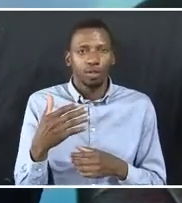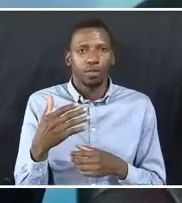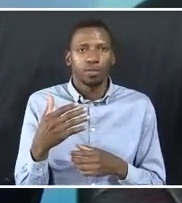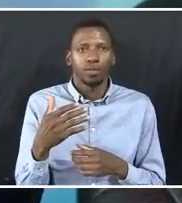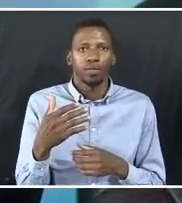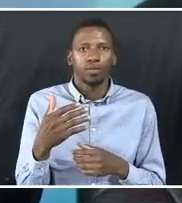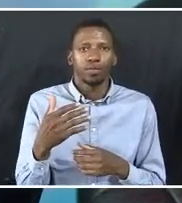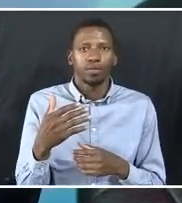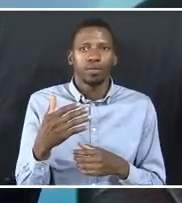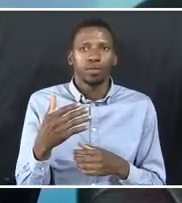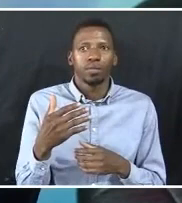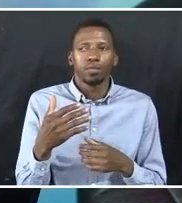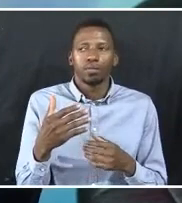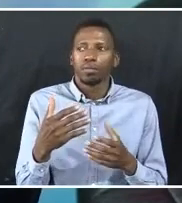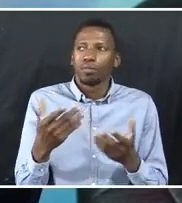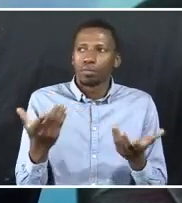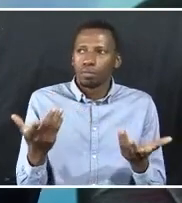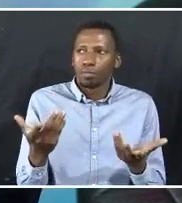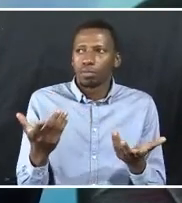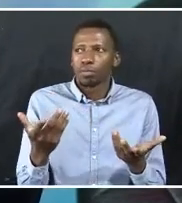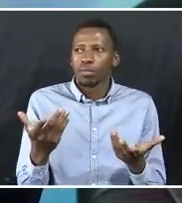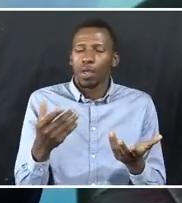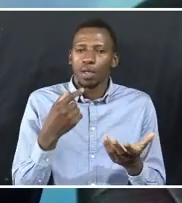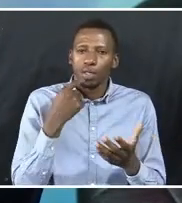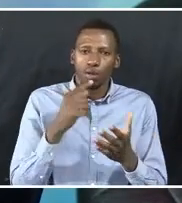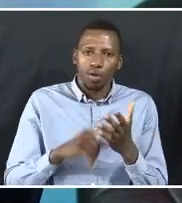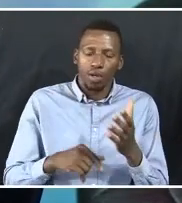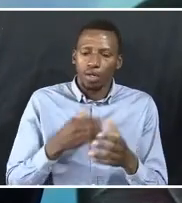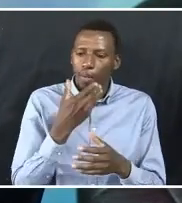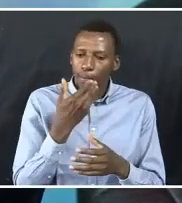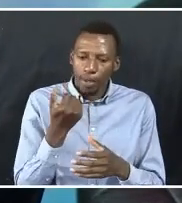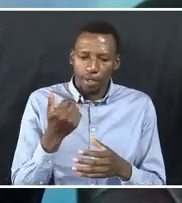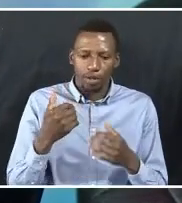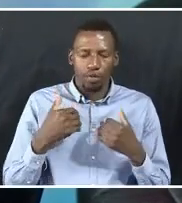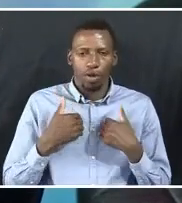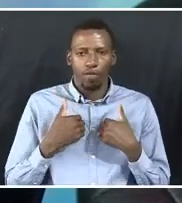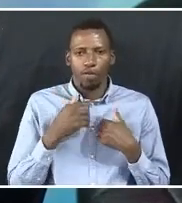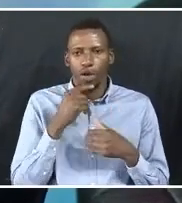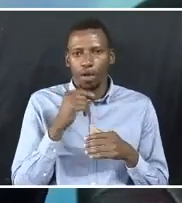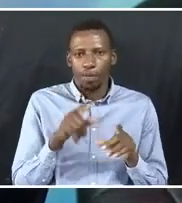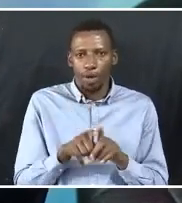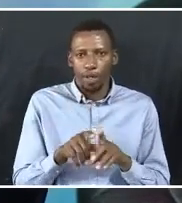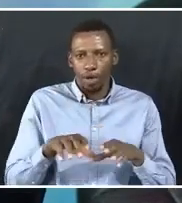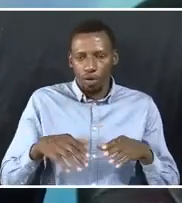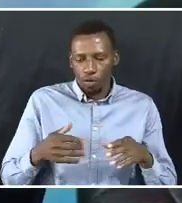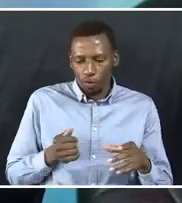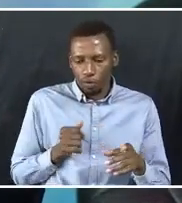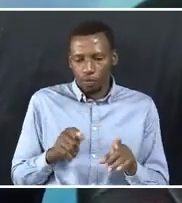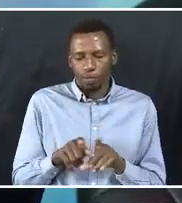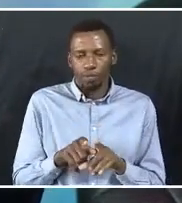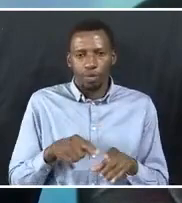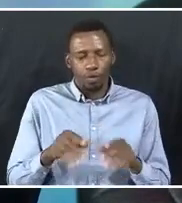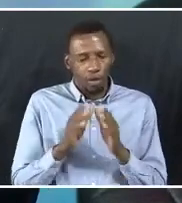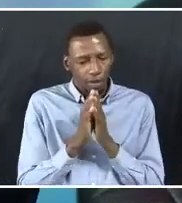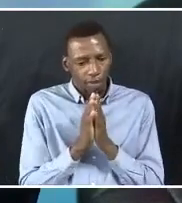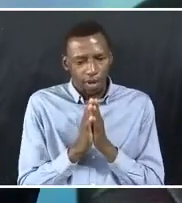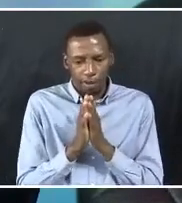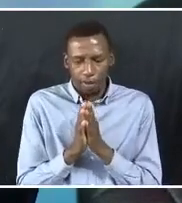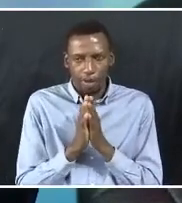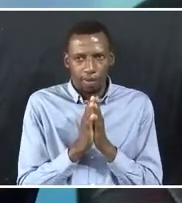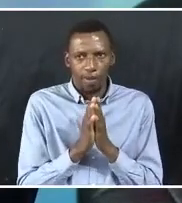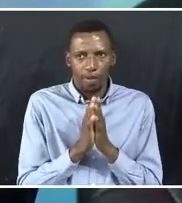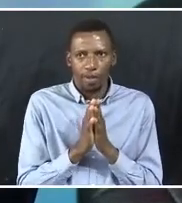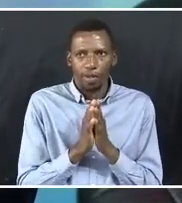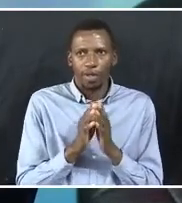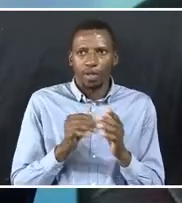but it is better to have a sibling. We prayed. Sister Nora Munda was